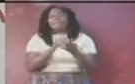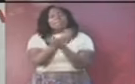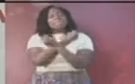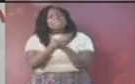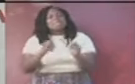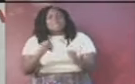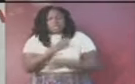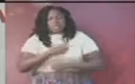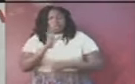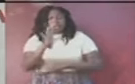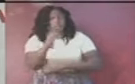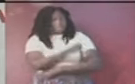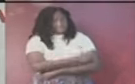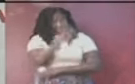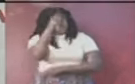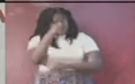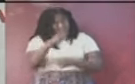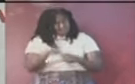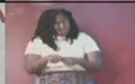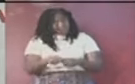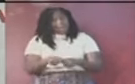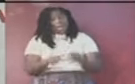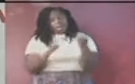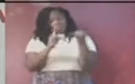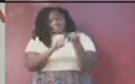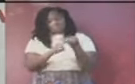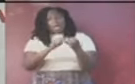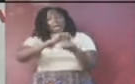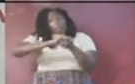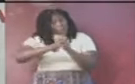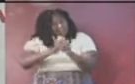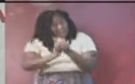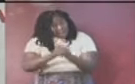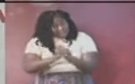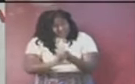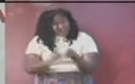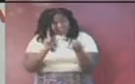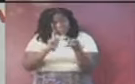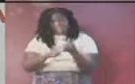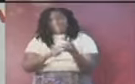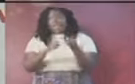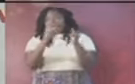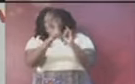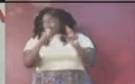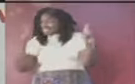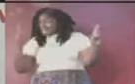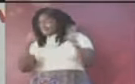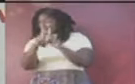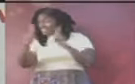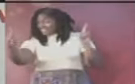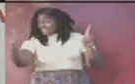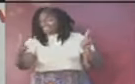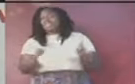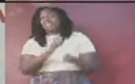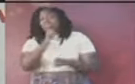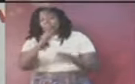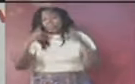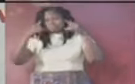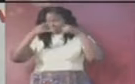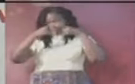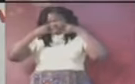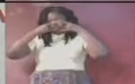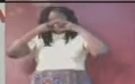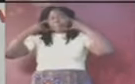And please remember the 3 W's. Wash your hands, watch your distance, and of course, wear your